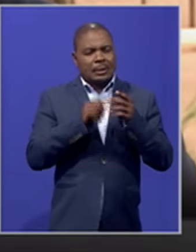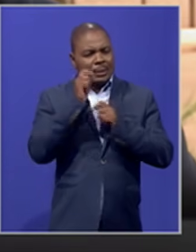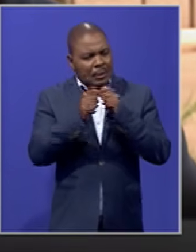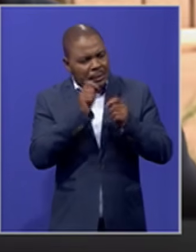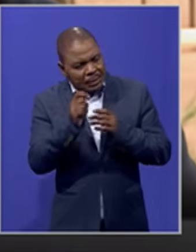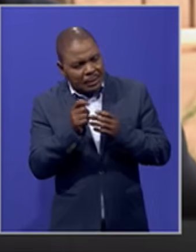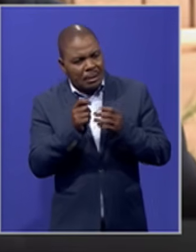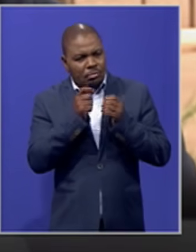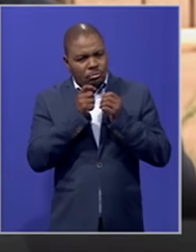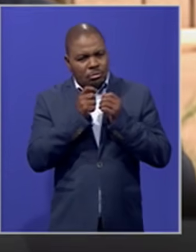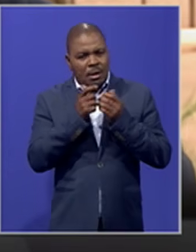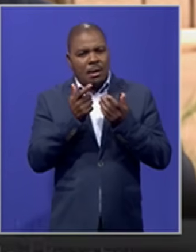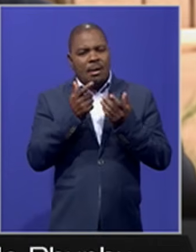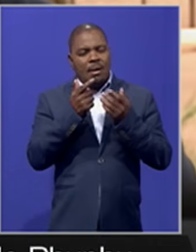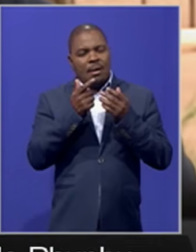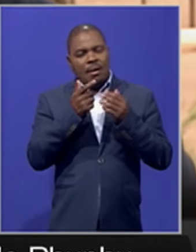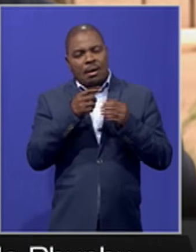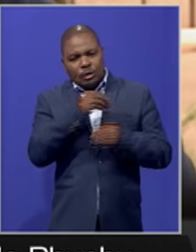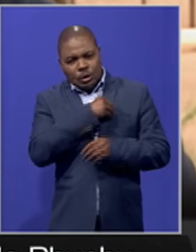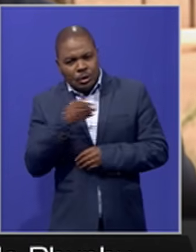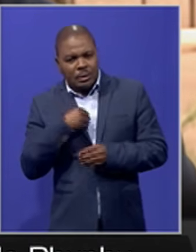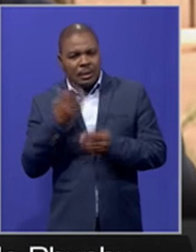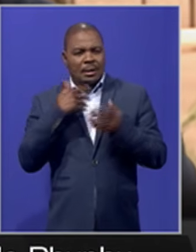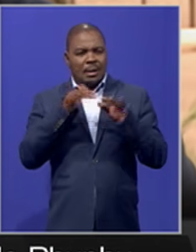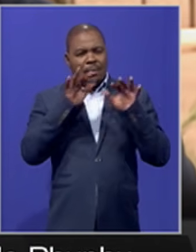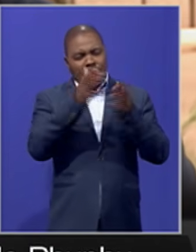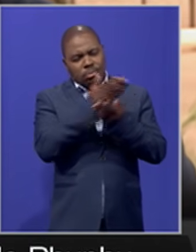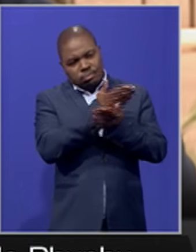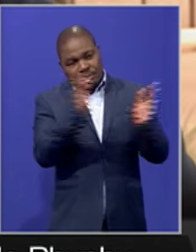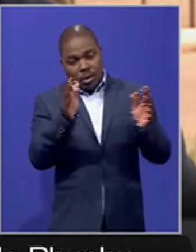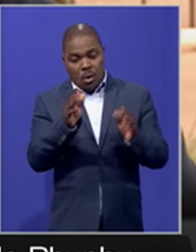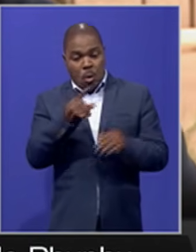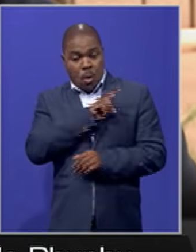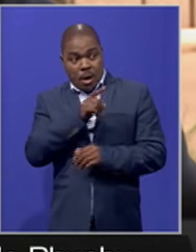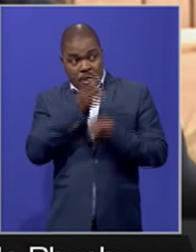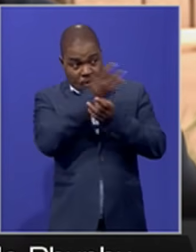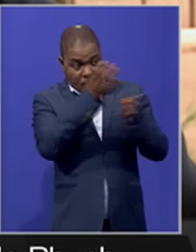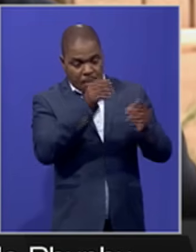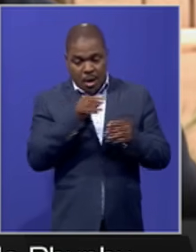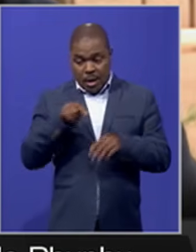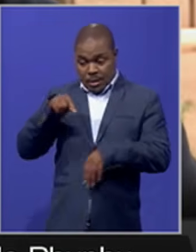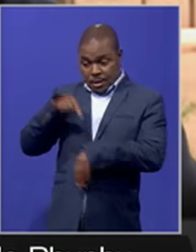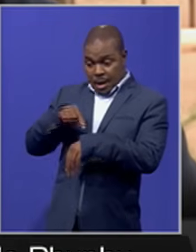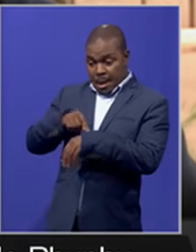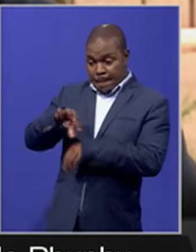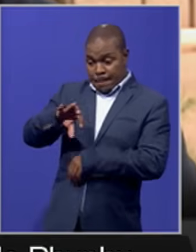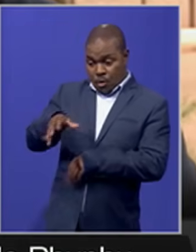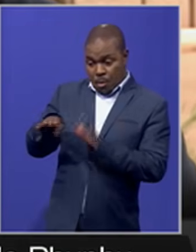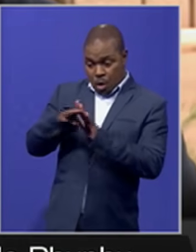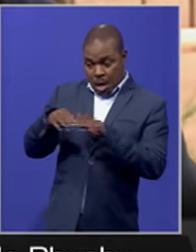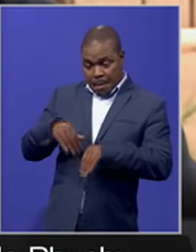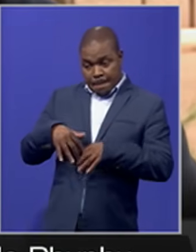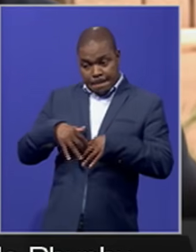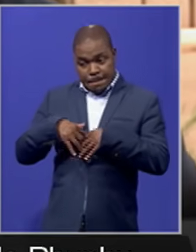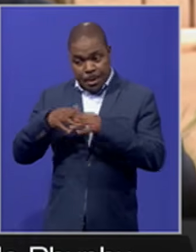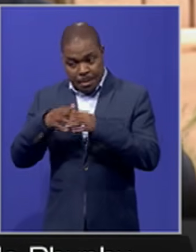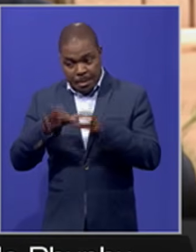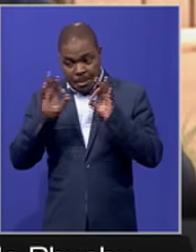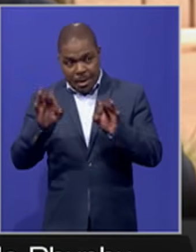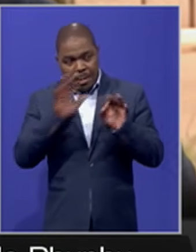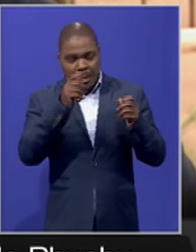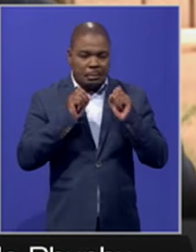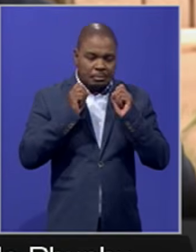jalo gore ha le thankgolwa mo provinceng e be re itse sentle gore batho ba rona ba tsiboga ka